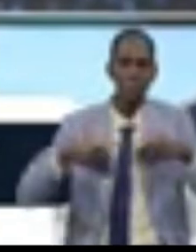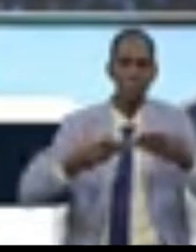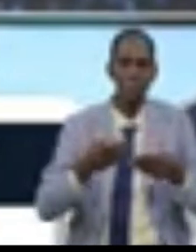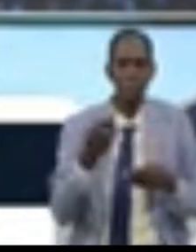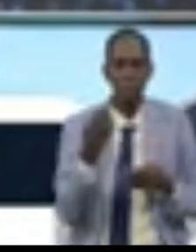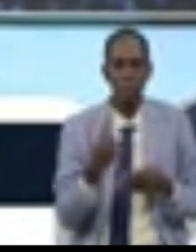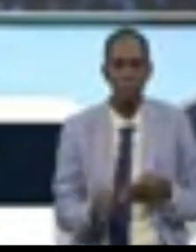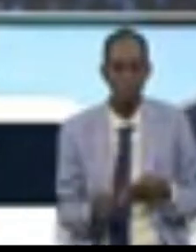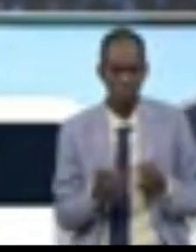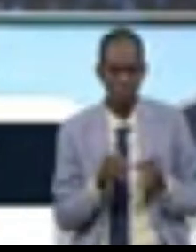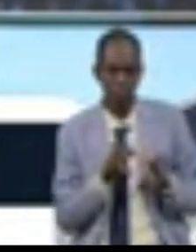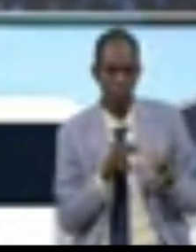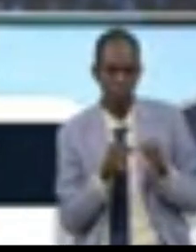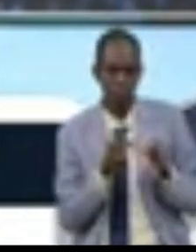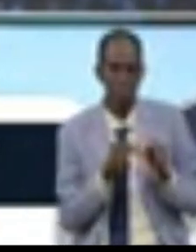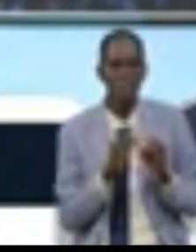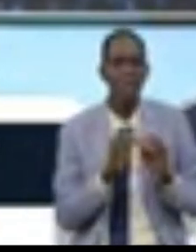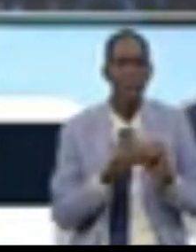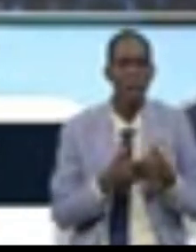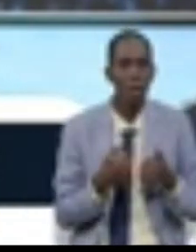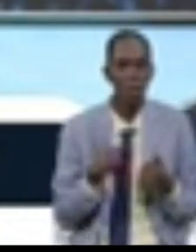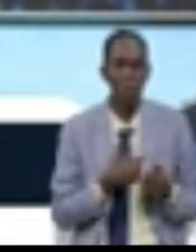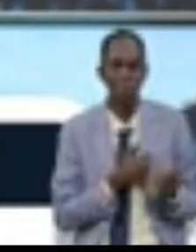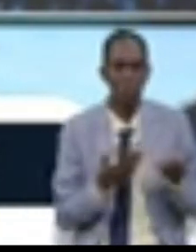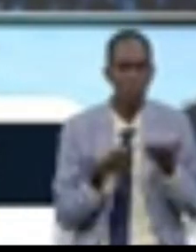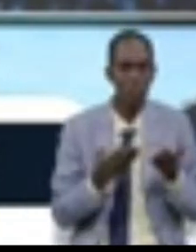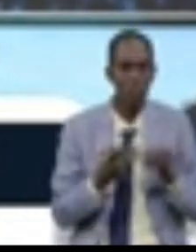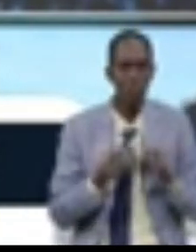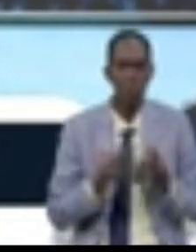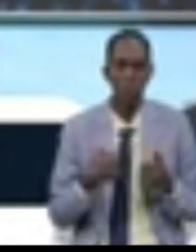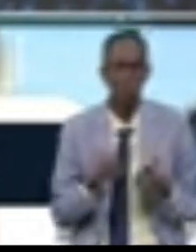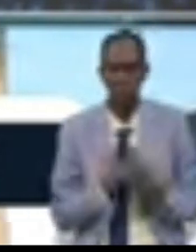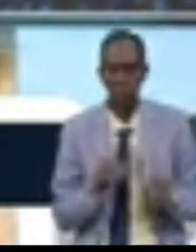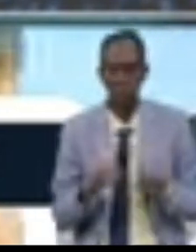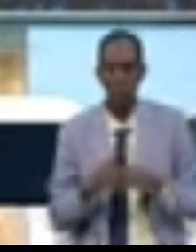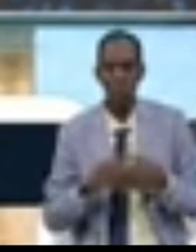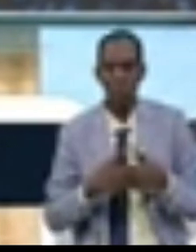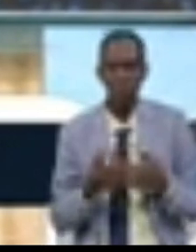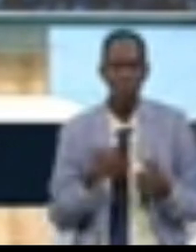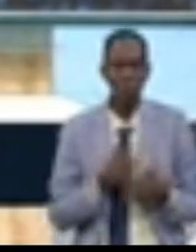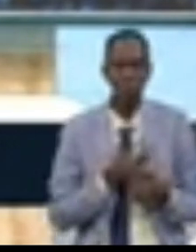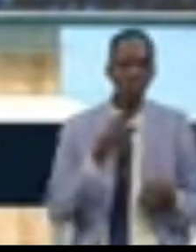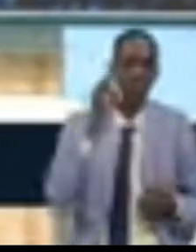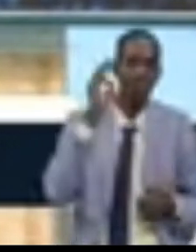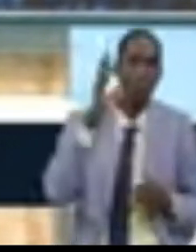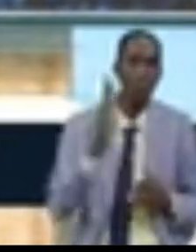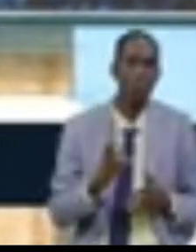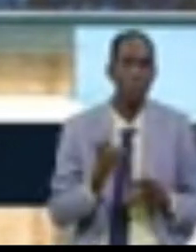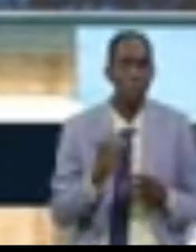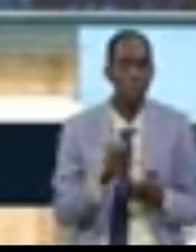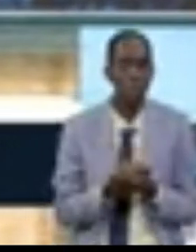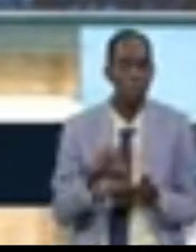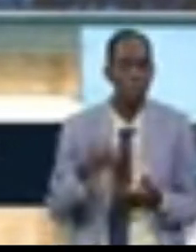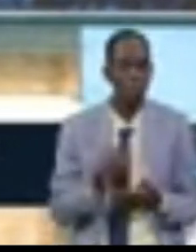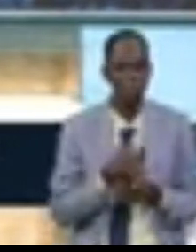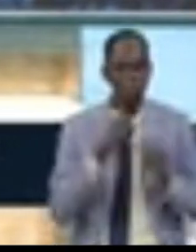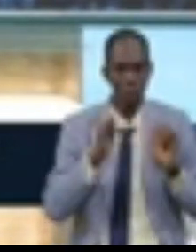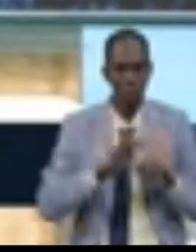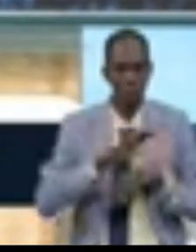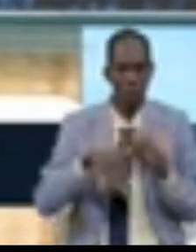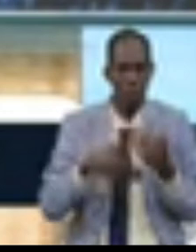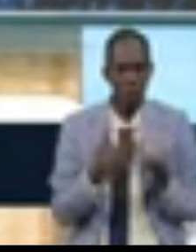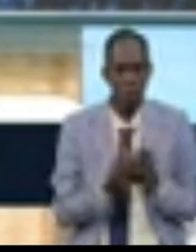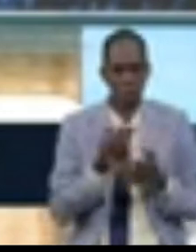as to how we serve and what we do and how we minister, so we all cooperate together